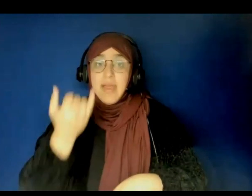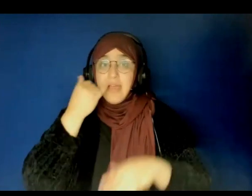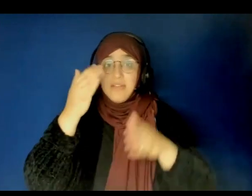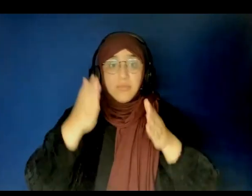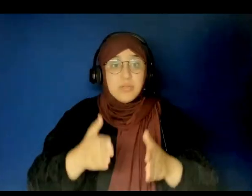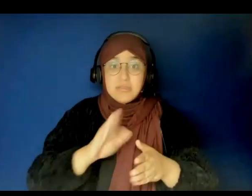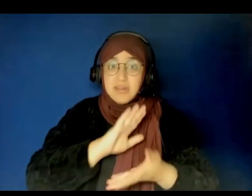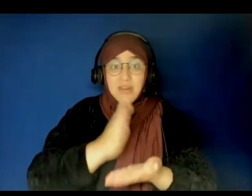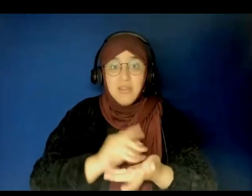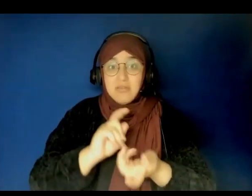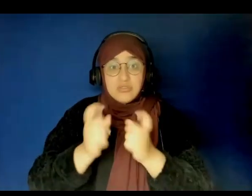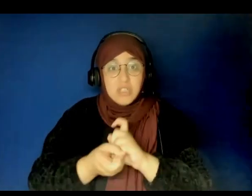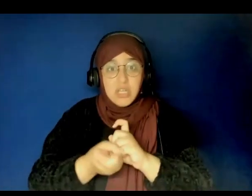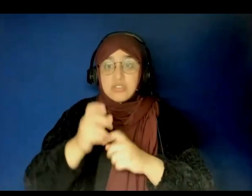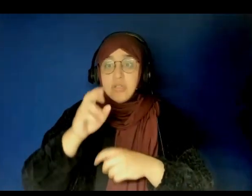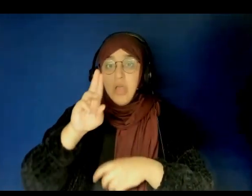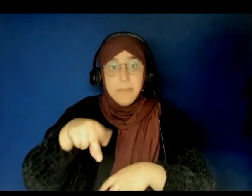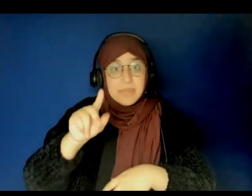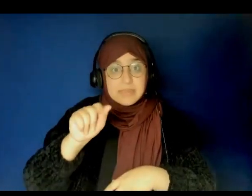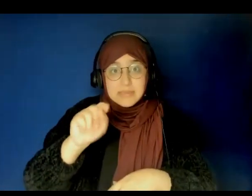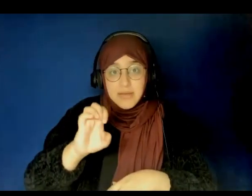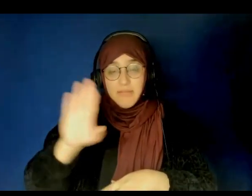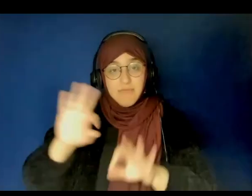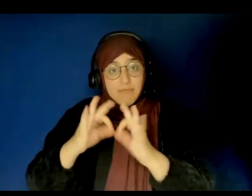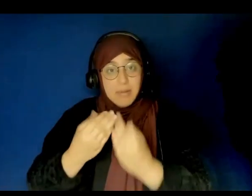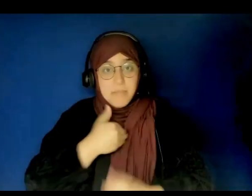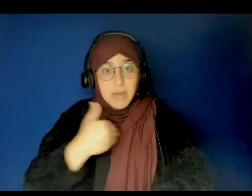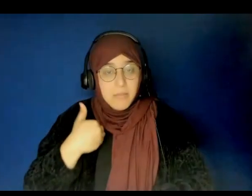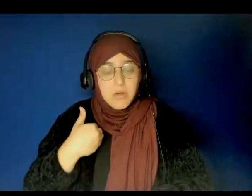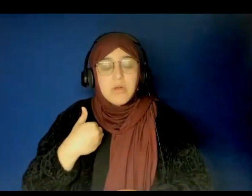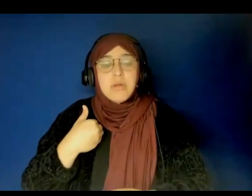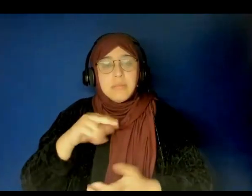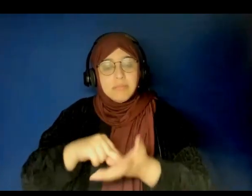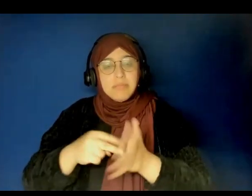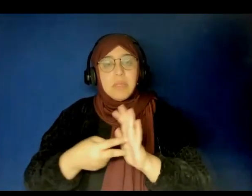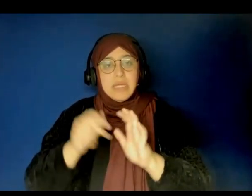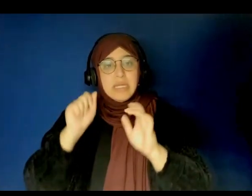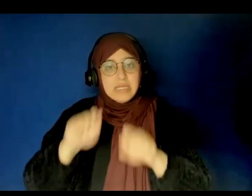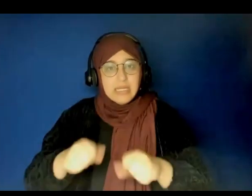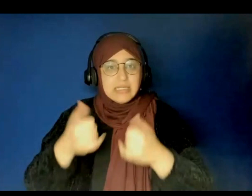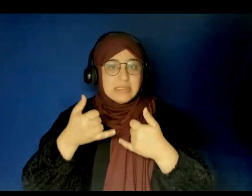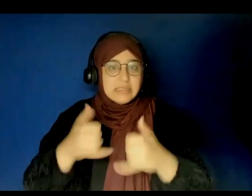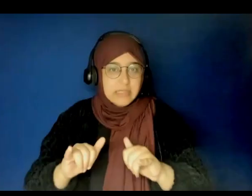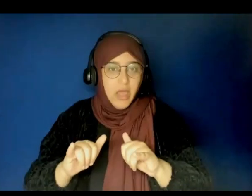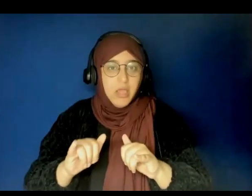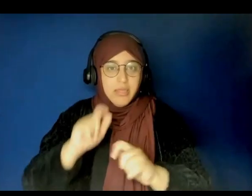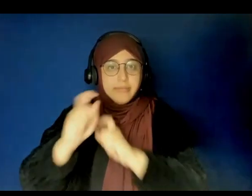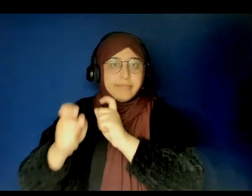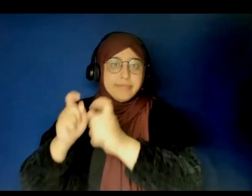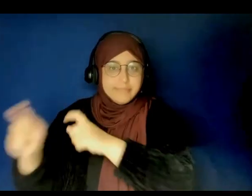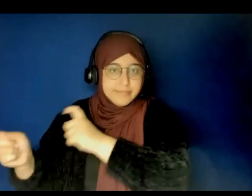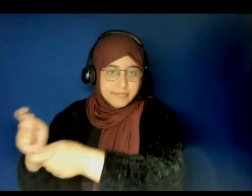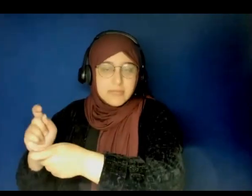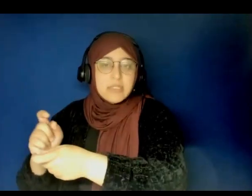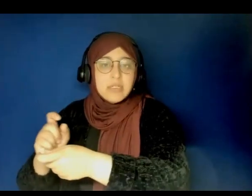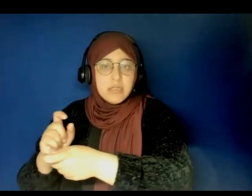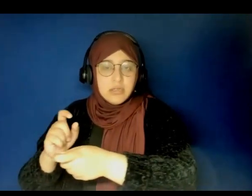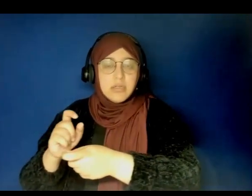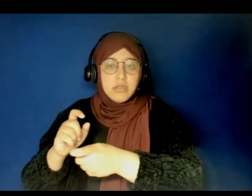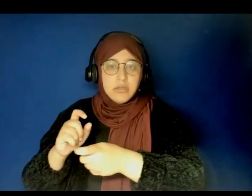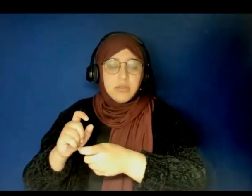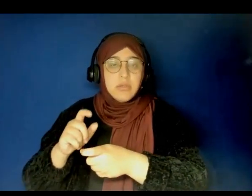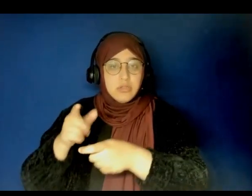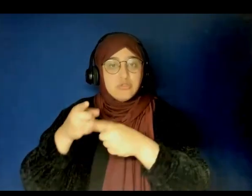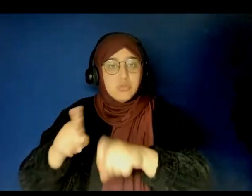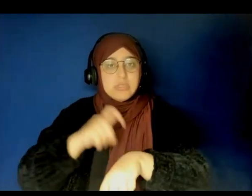they will still be able to legally give anyone who is surveyed as still alive at the time of the will being